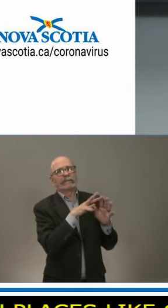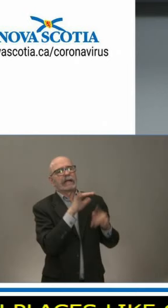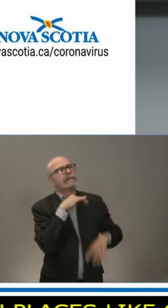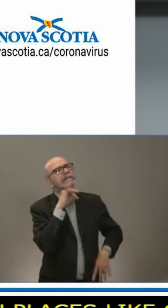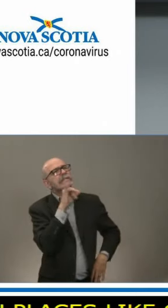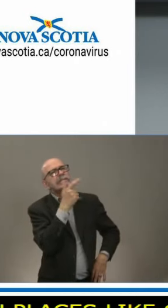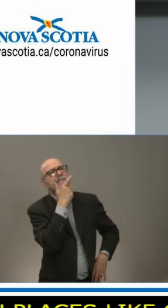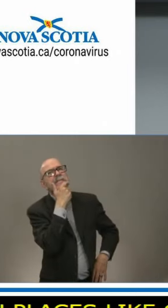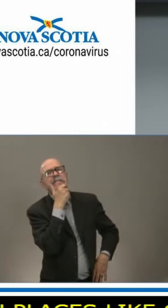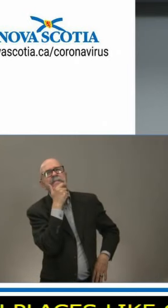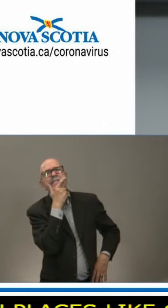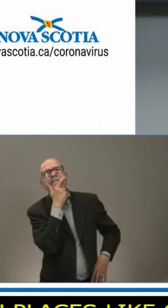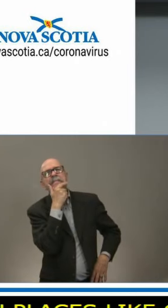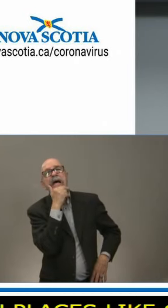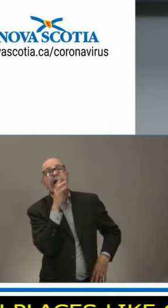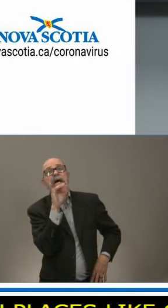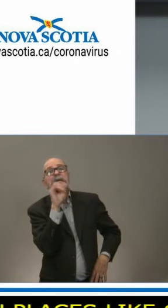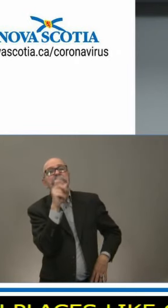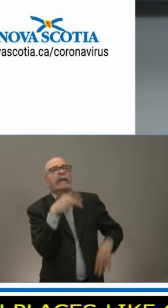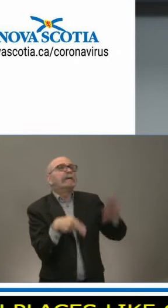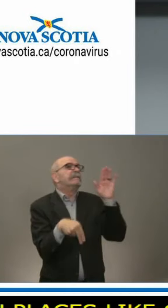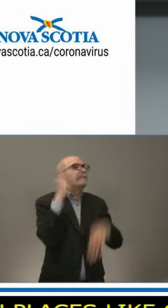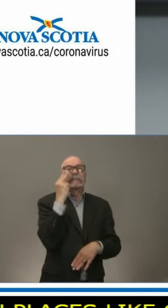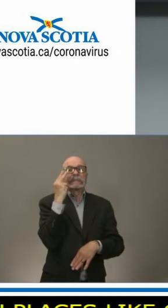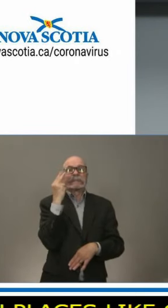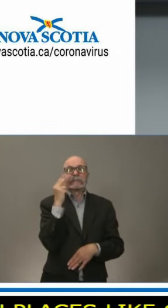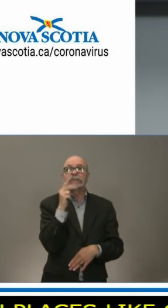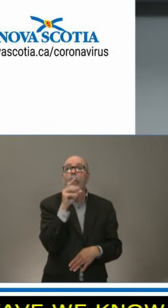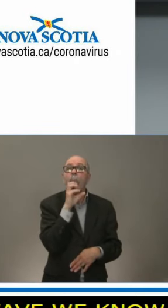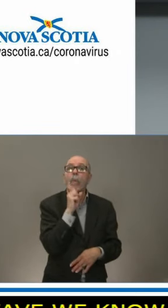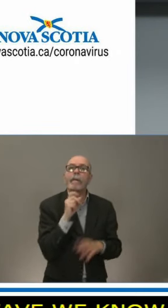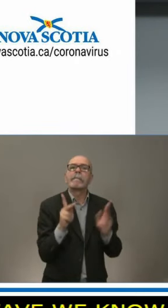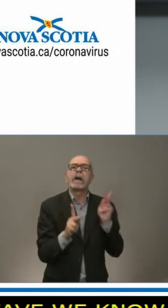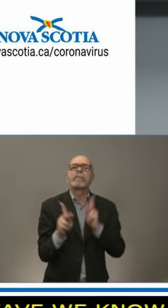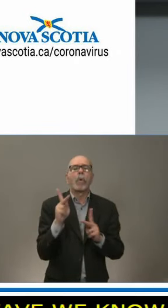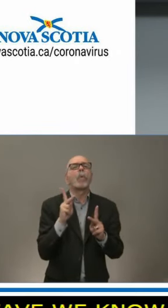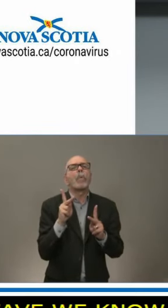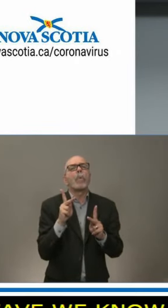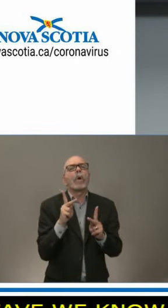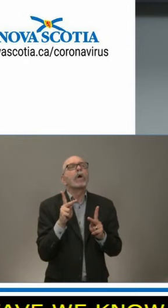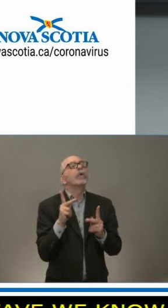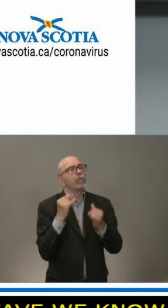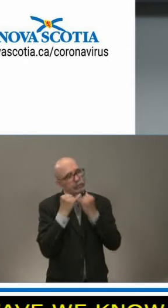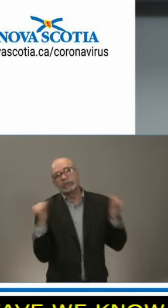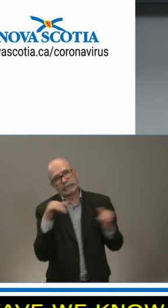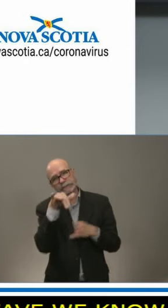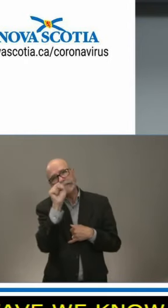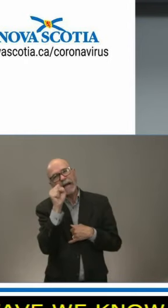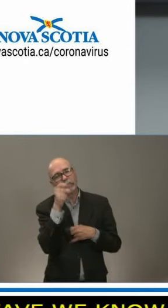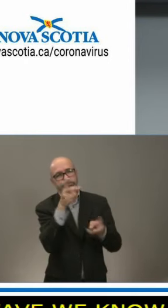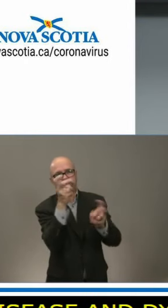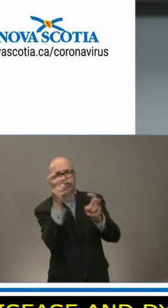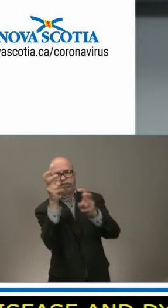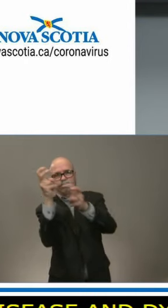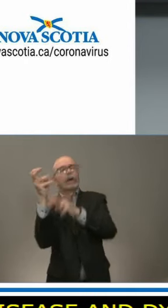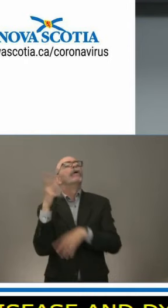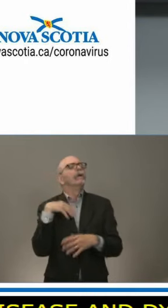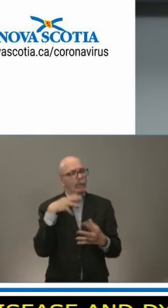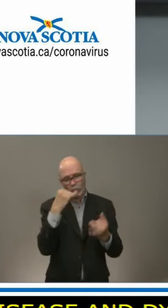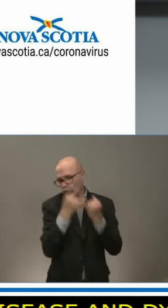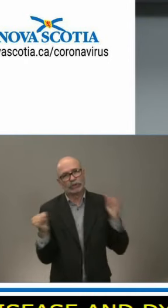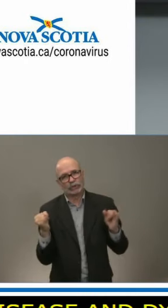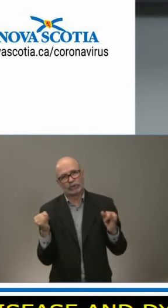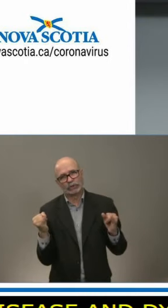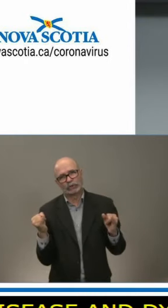higher in certain groups based on age and underlying health condition. But that does not all mean that there's no risk for